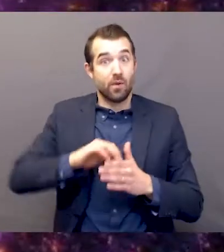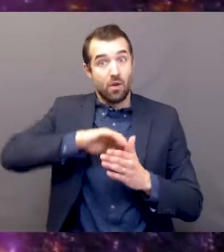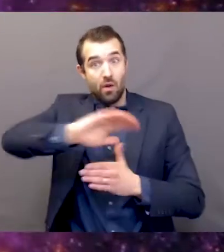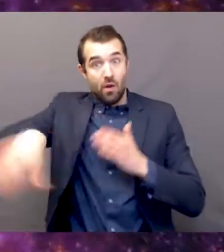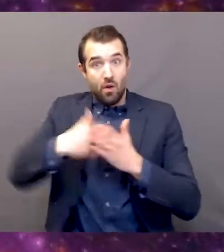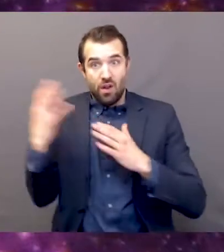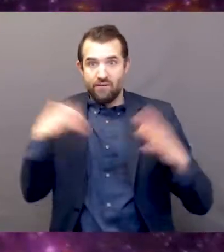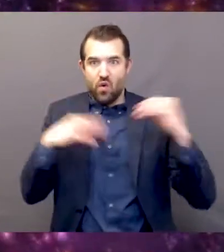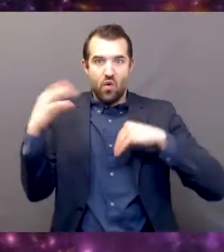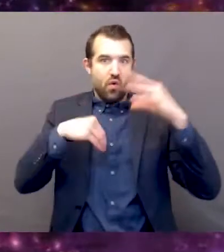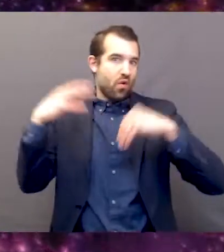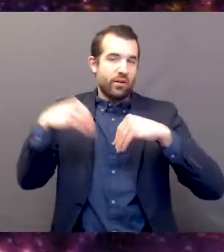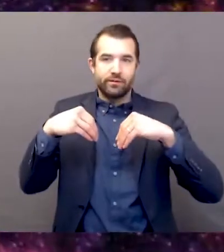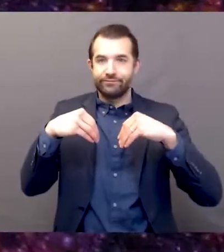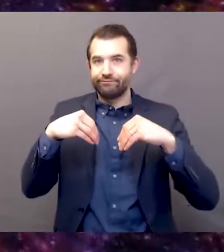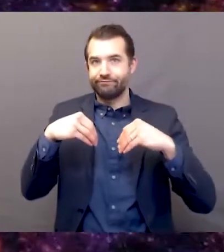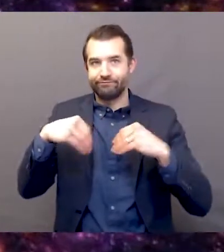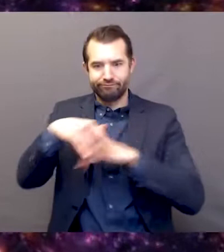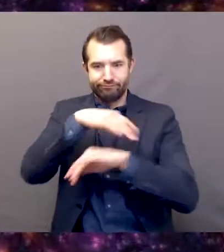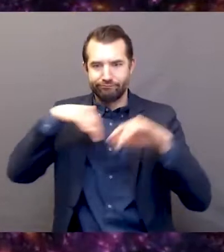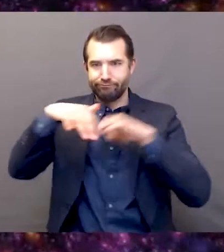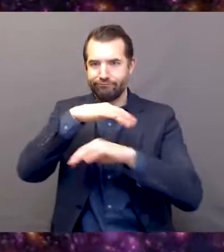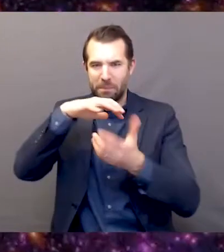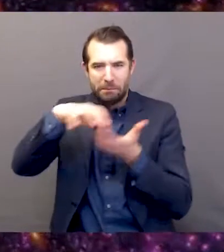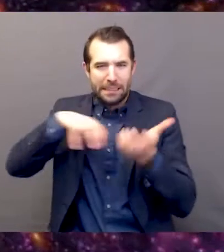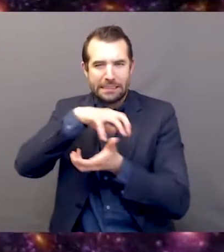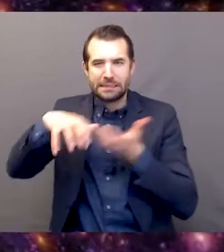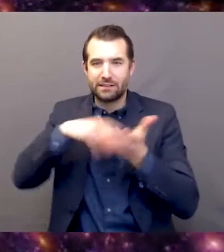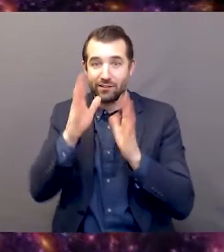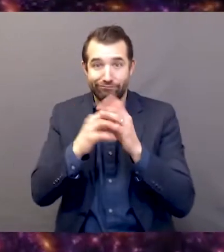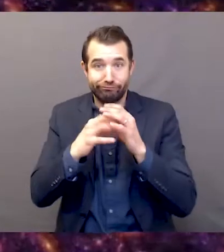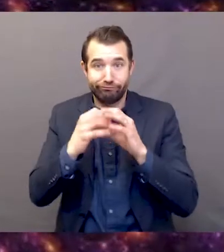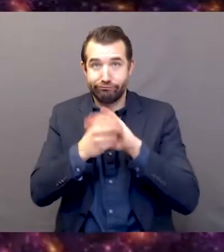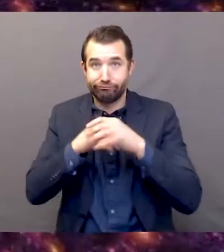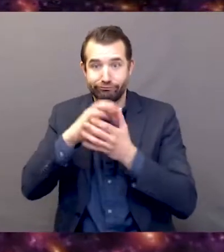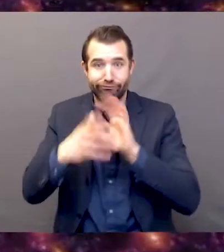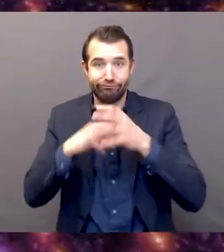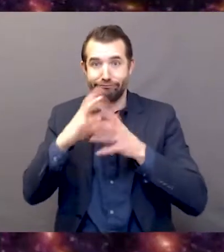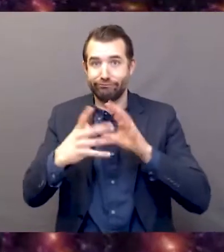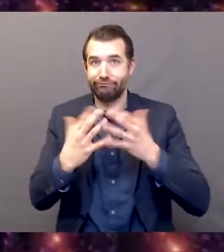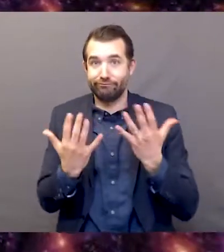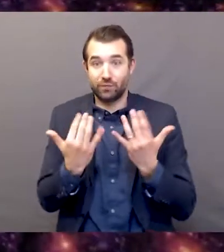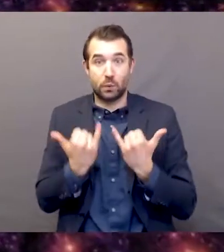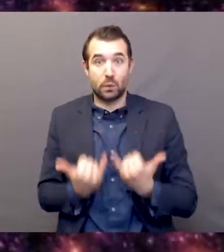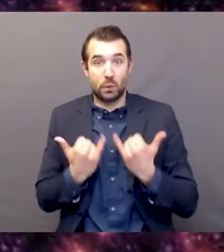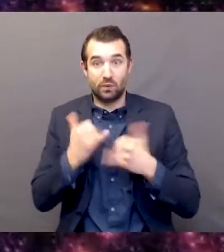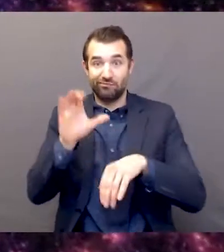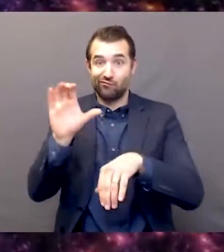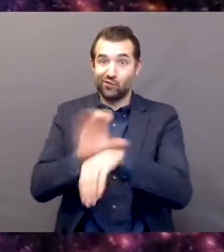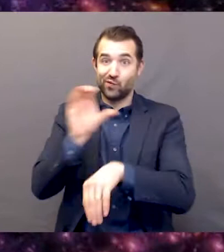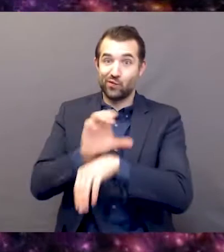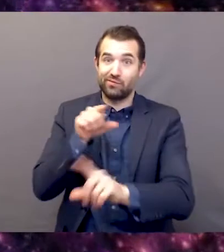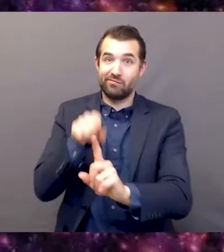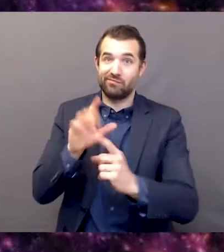Putting all the ingredients together and starting from the initial fluctuations defined by the microwave background that you saw in the previous figures, today's computers are